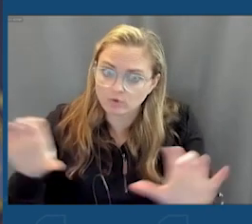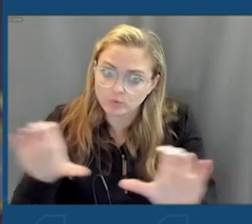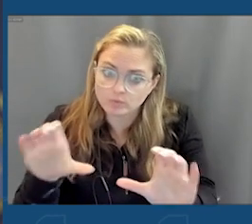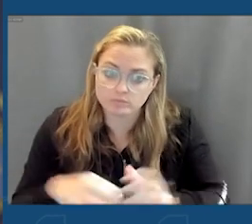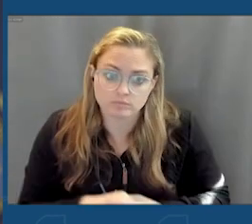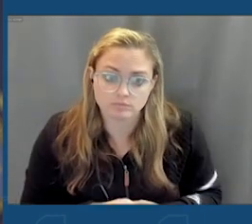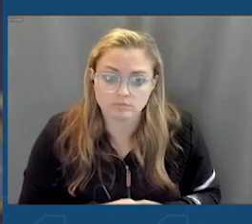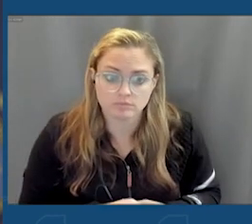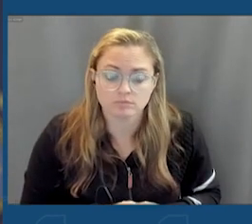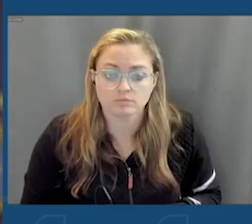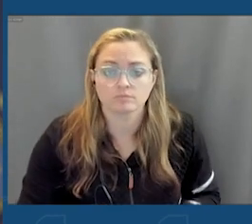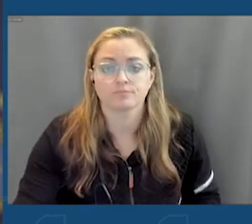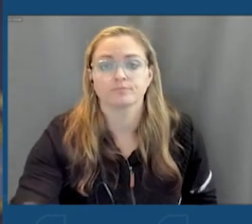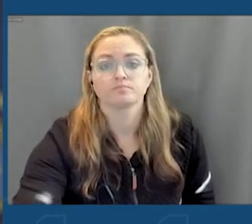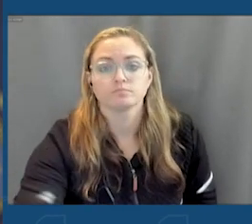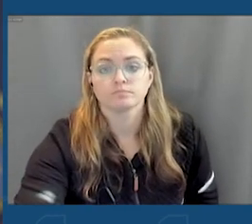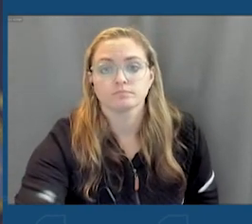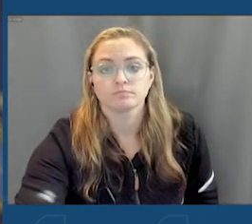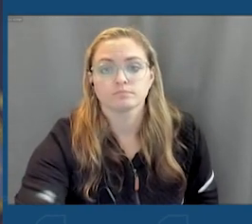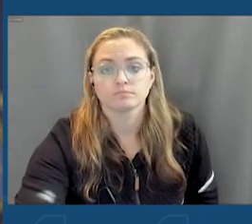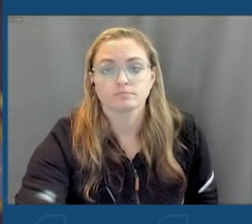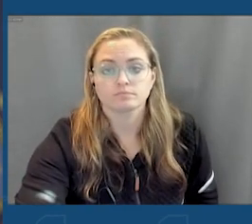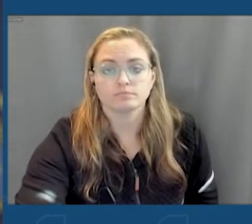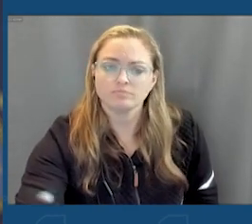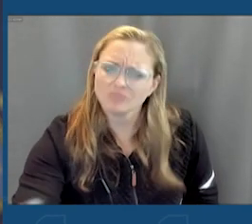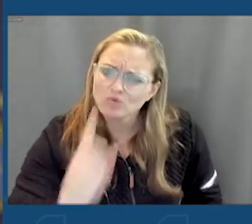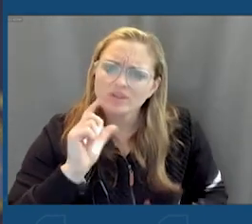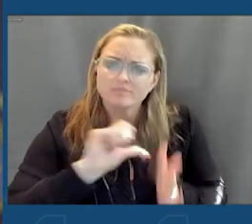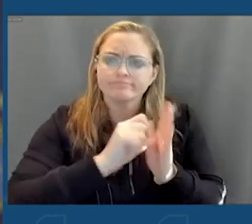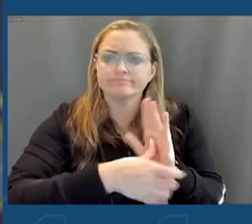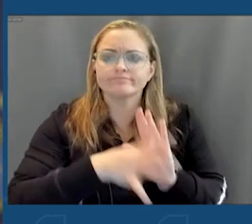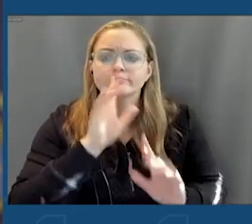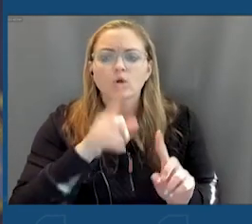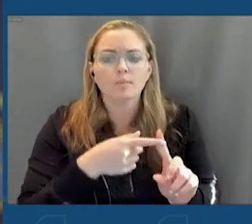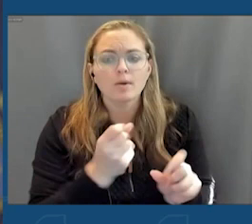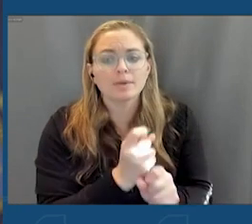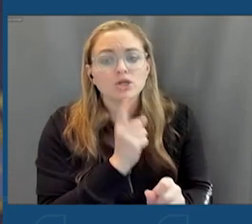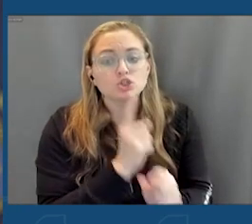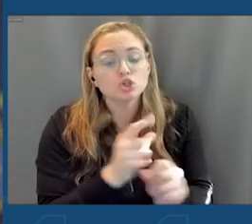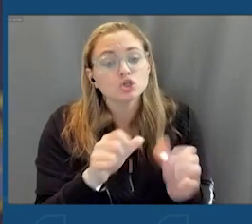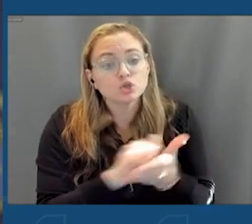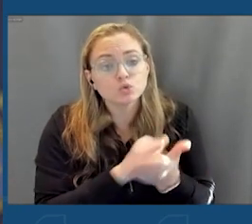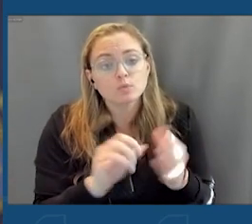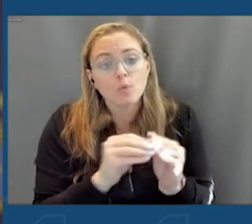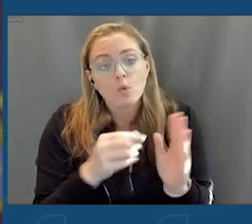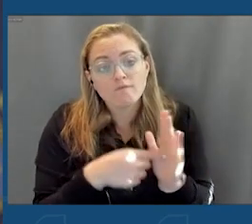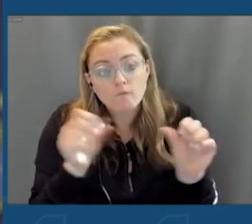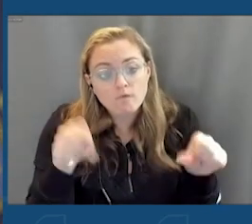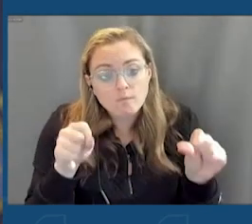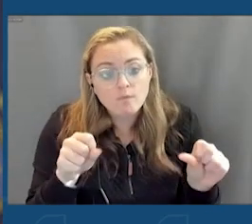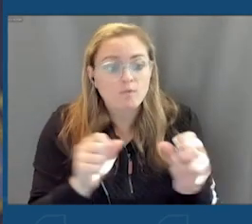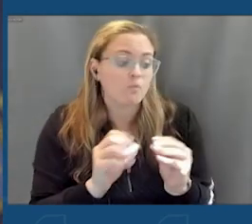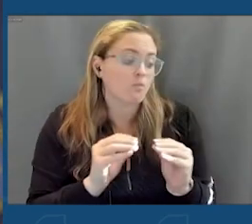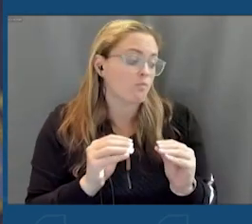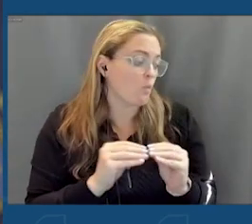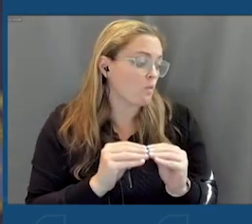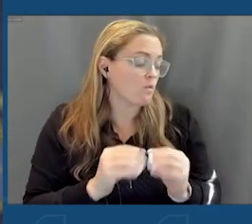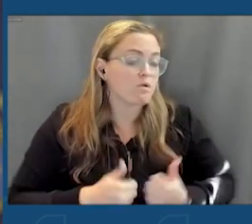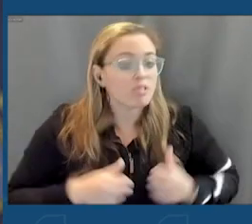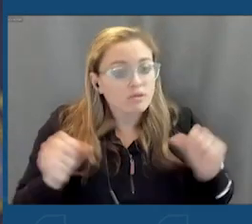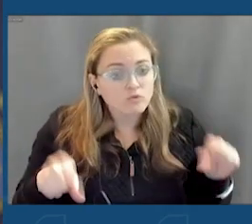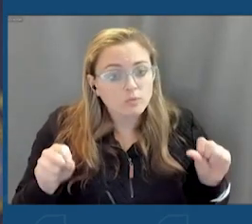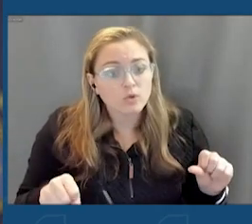So I made this front and center about how we have to talk about making New York more affordable, more livable. We know what the pandemic